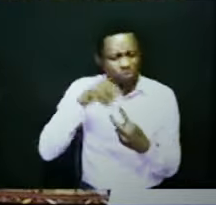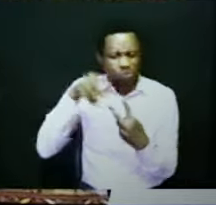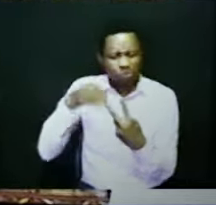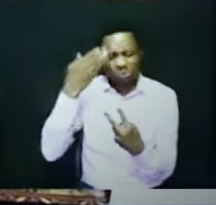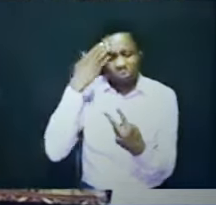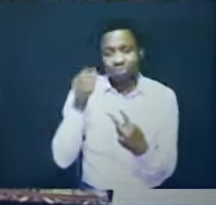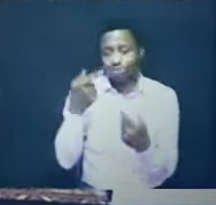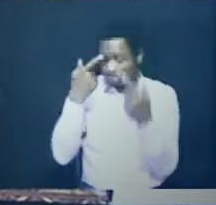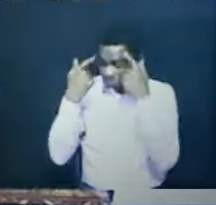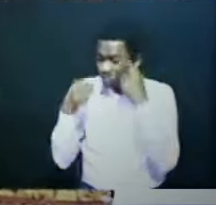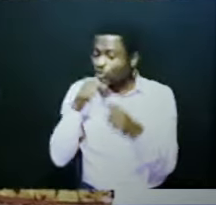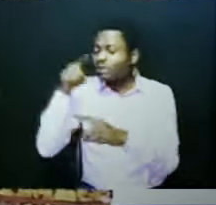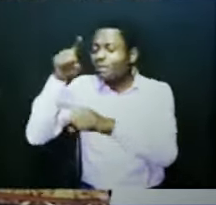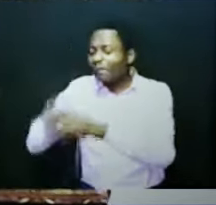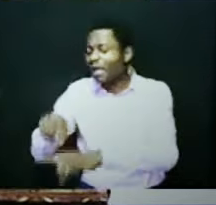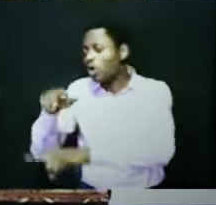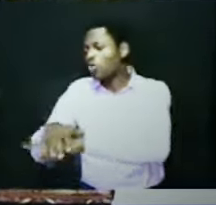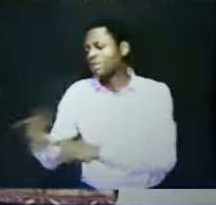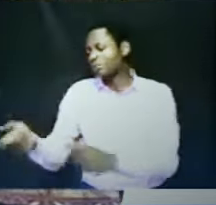hands.